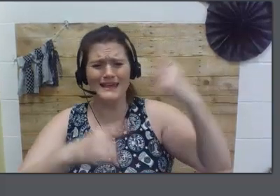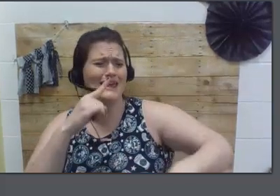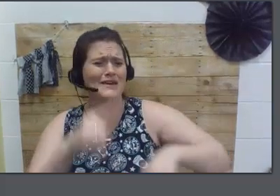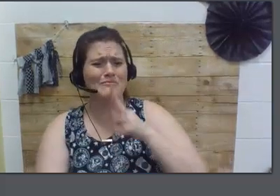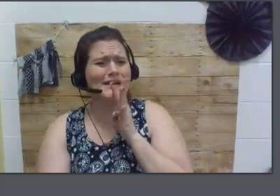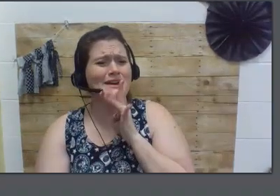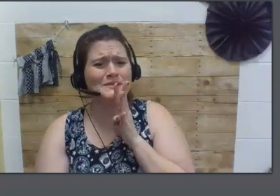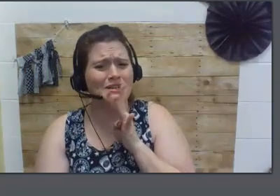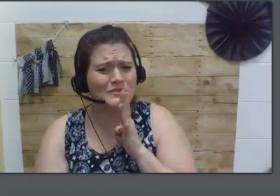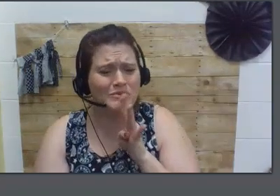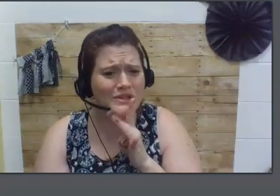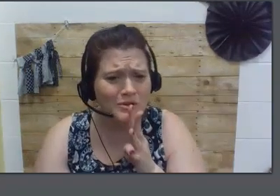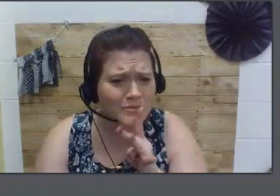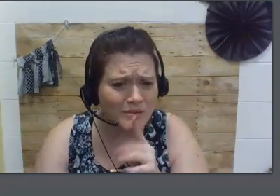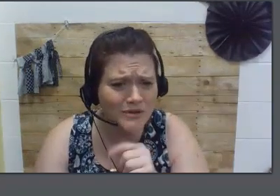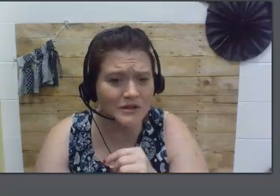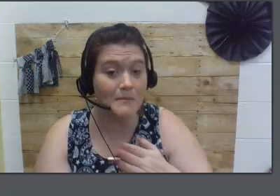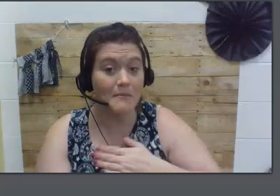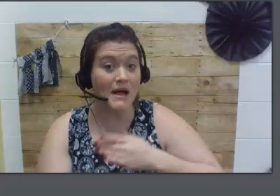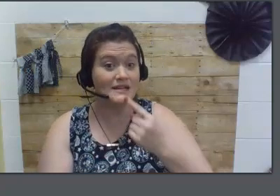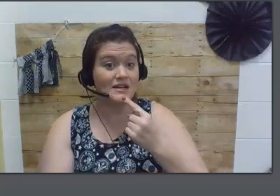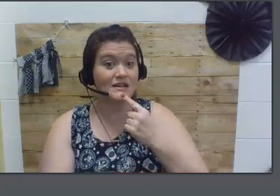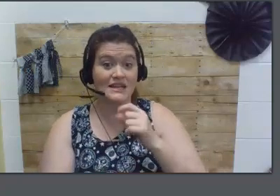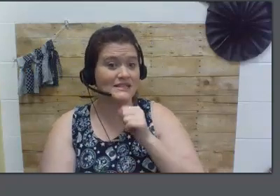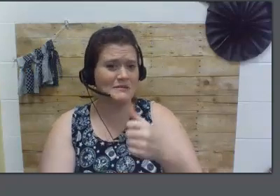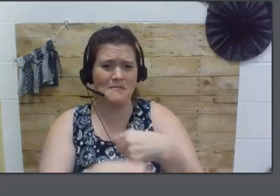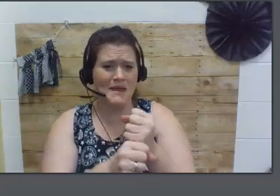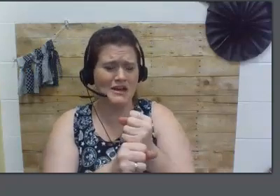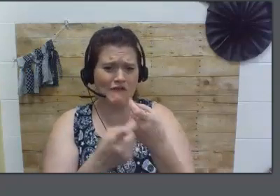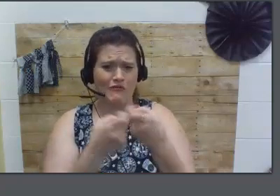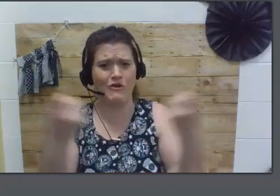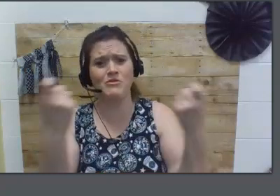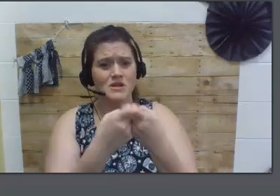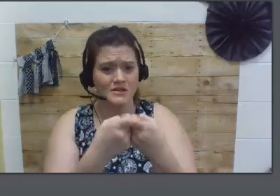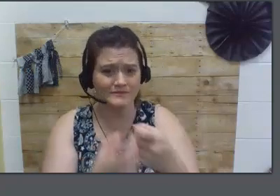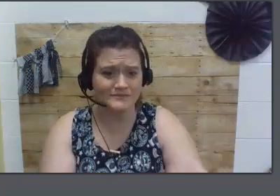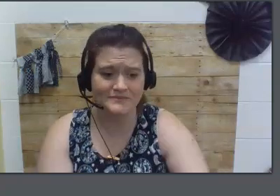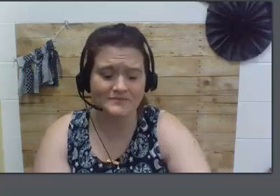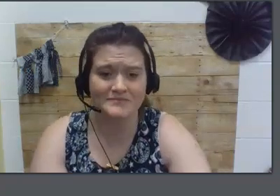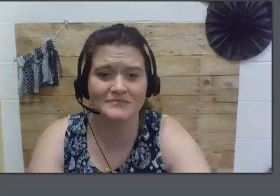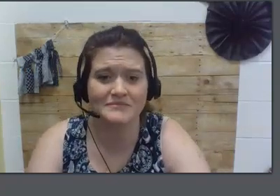I can't blab such blibber blubber. My tongue isn't made of rubber.